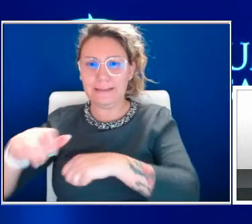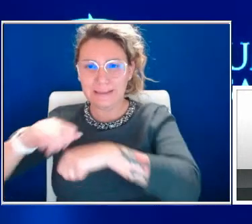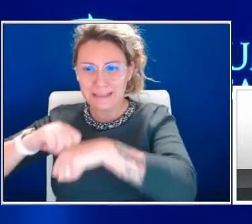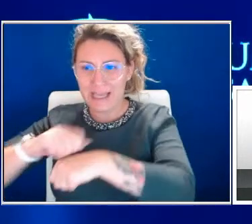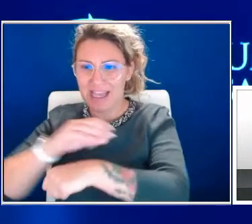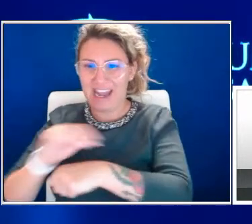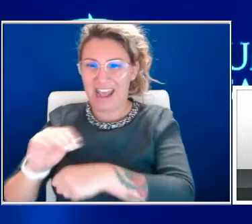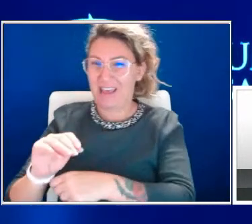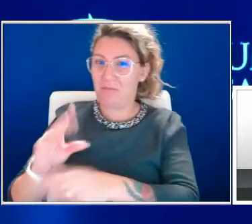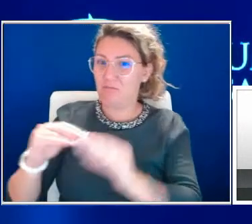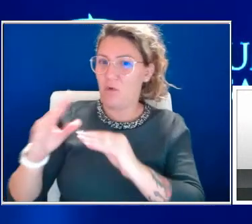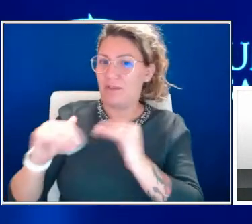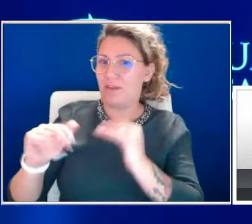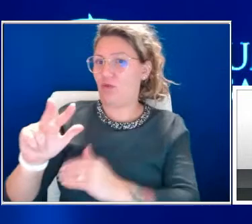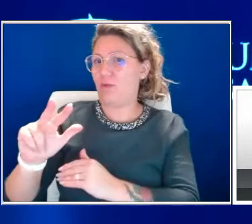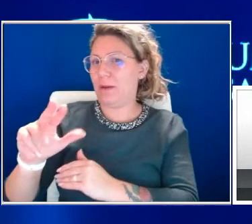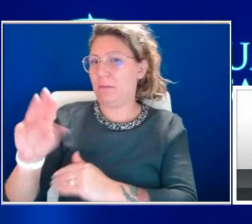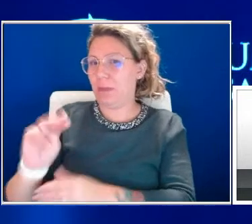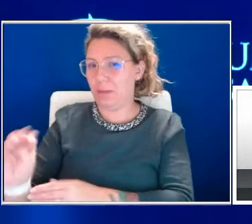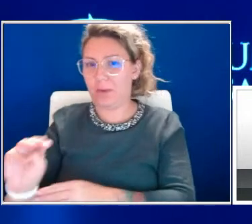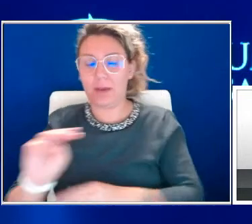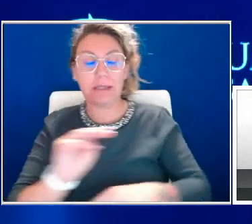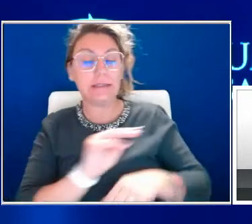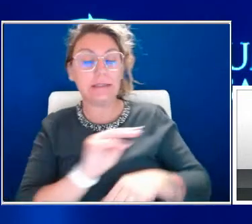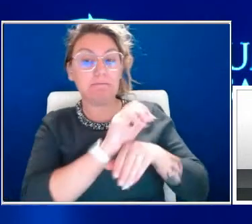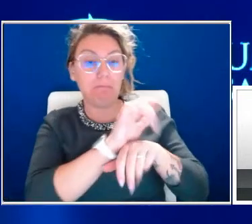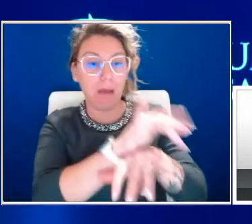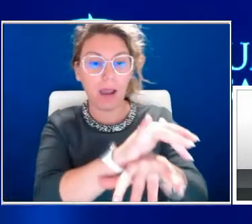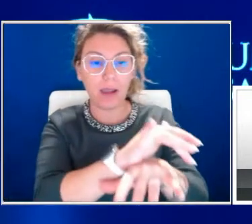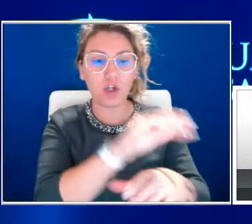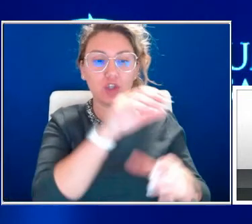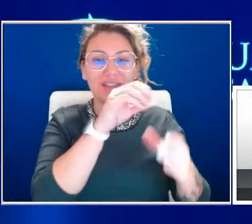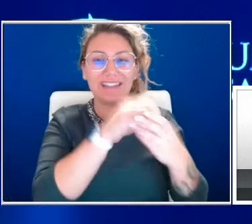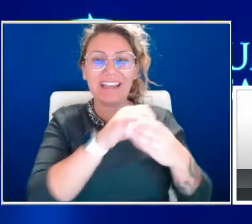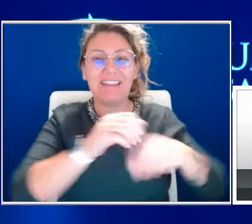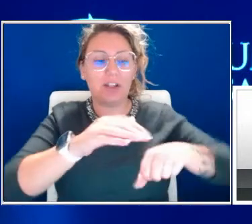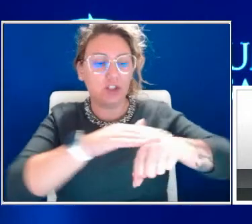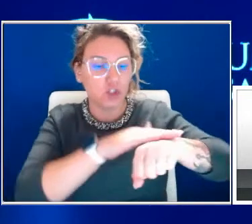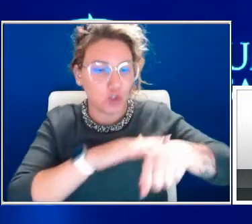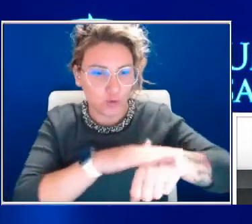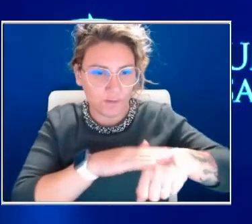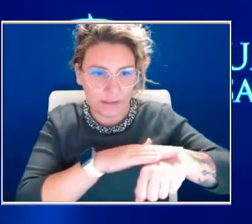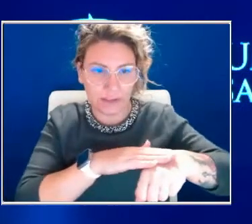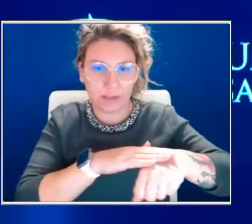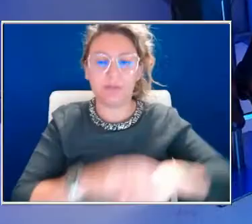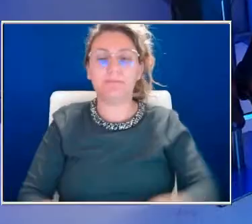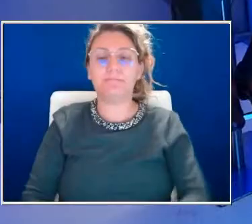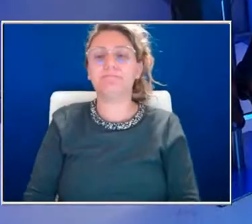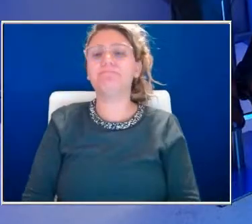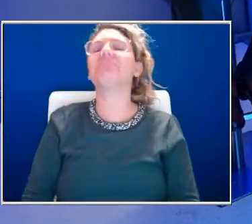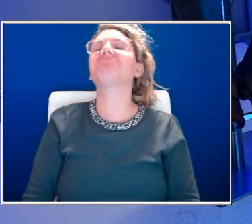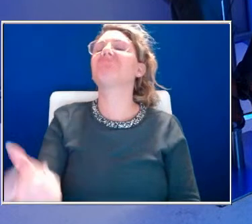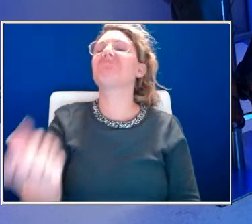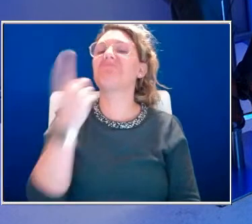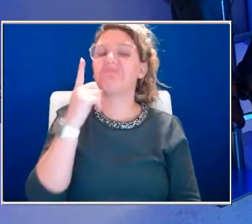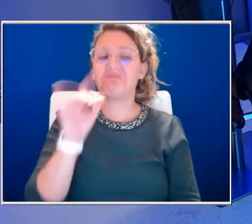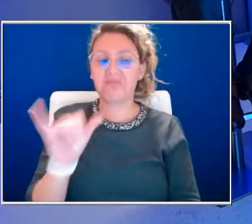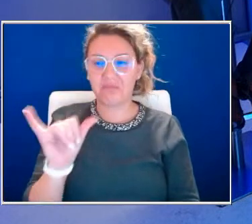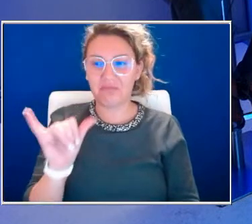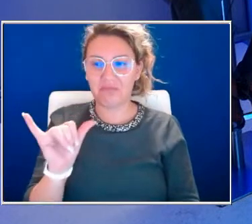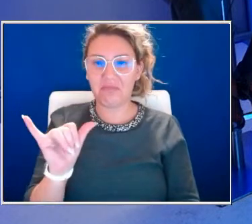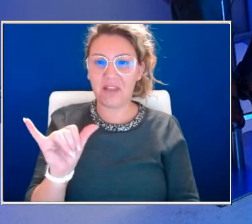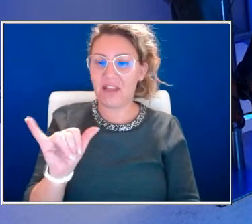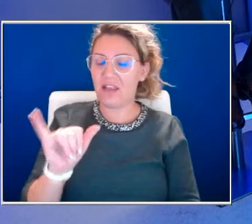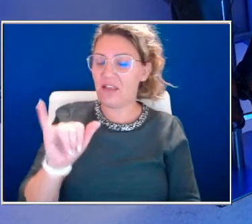whereas spider veins are actually in the skin surface, on the skin surface. Gotcha. Okay, so Isaac says, I